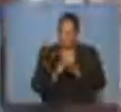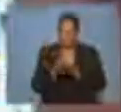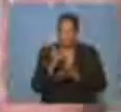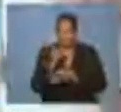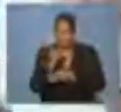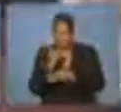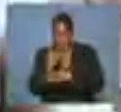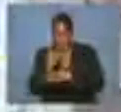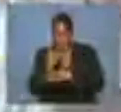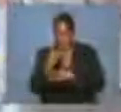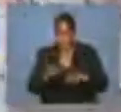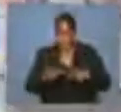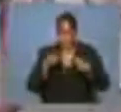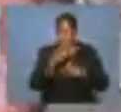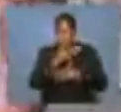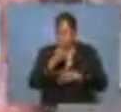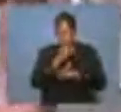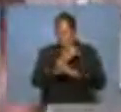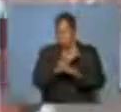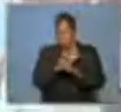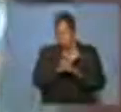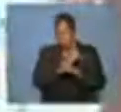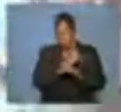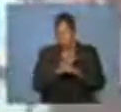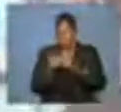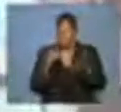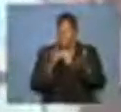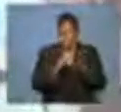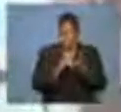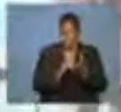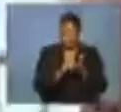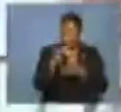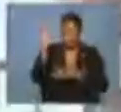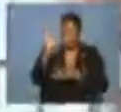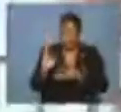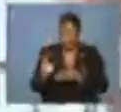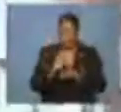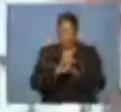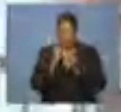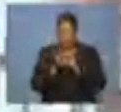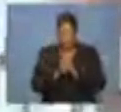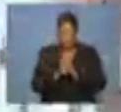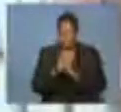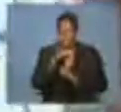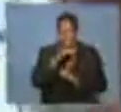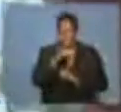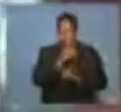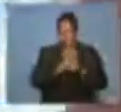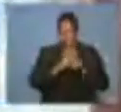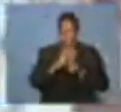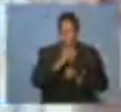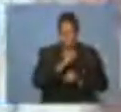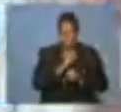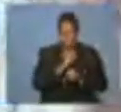much preferred and offer us a better defense against things like climate change, storms that are caused by